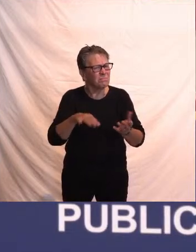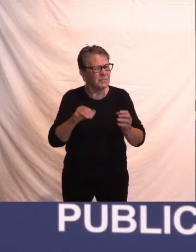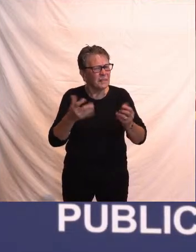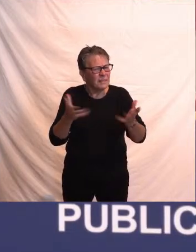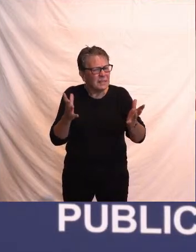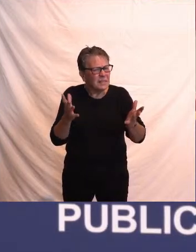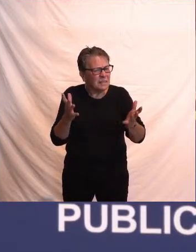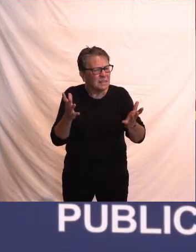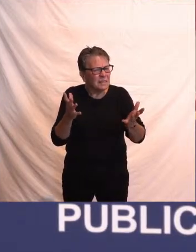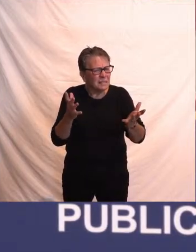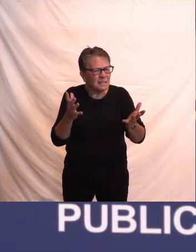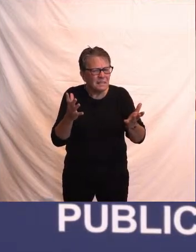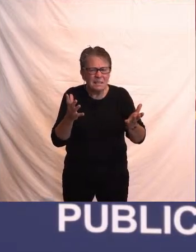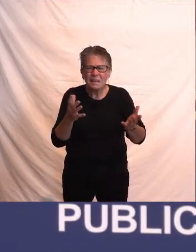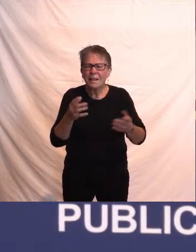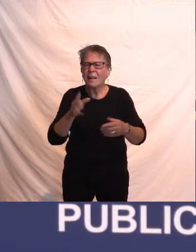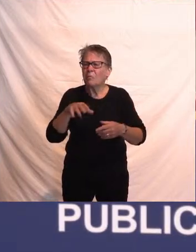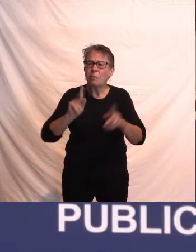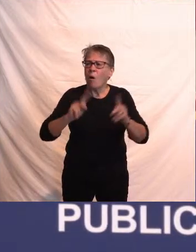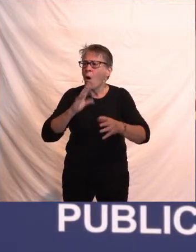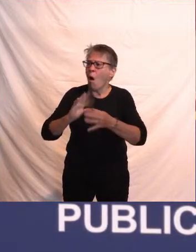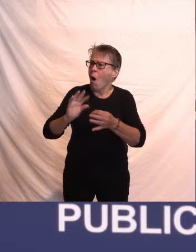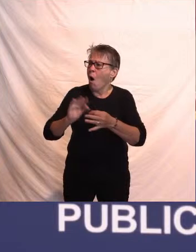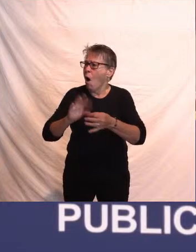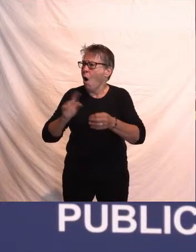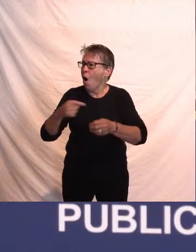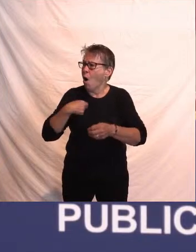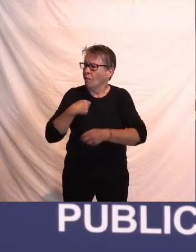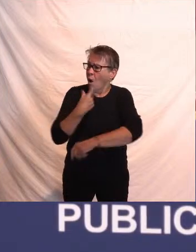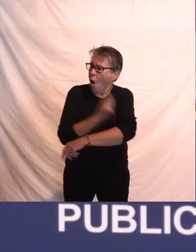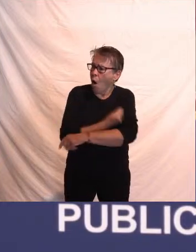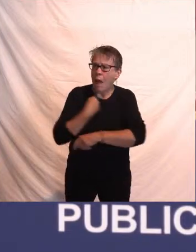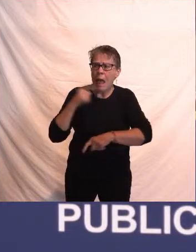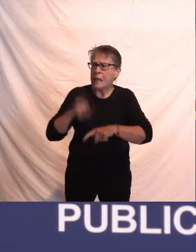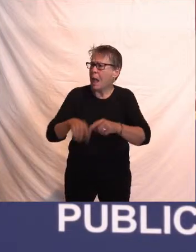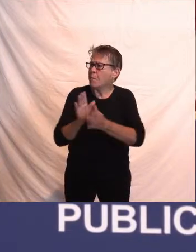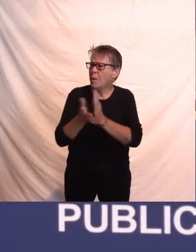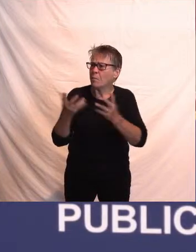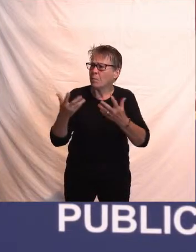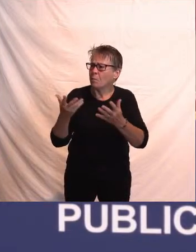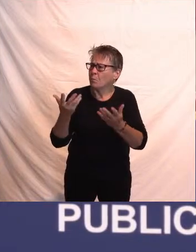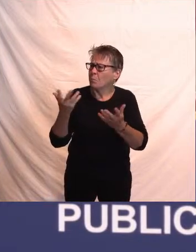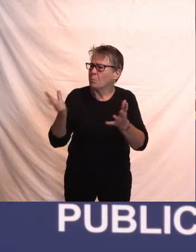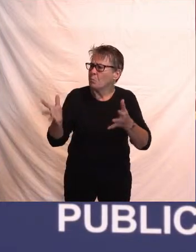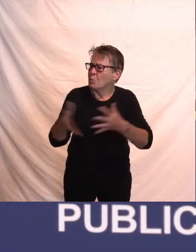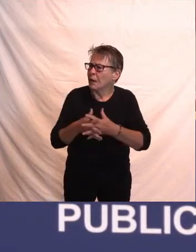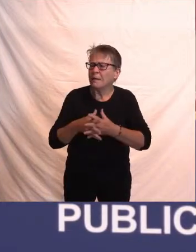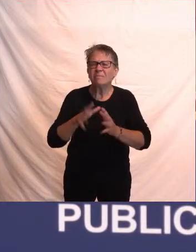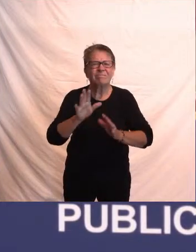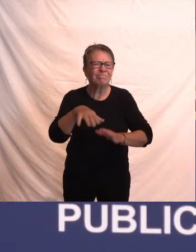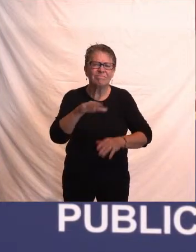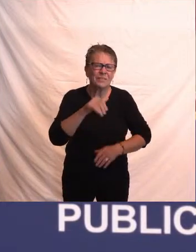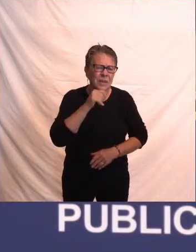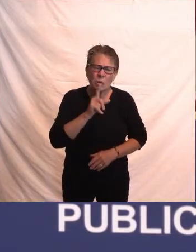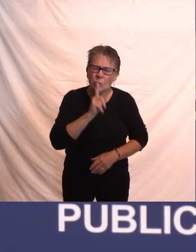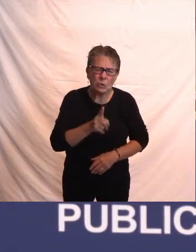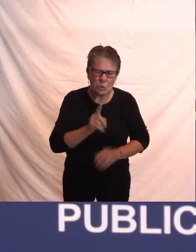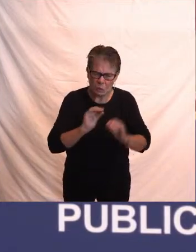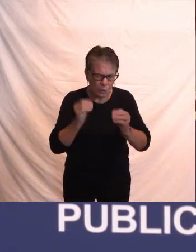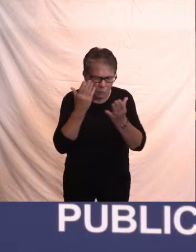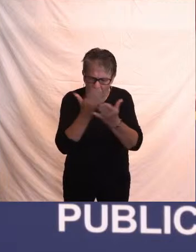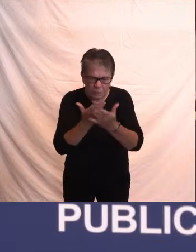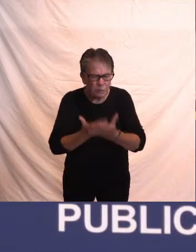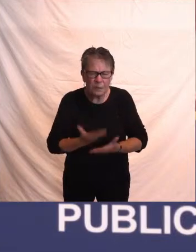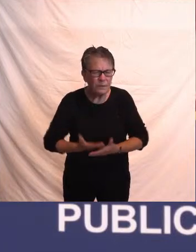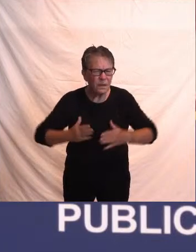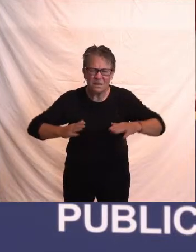vaccine. Healthcare providers should communicate the risks of COVID-19, the benefits of vaccination, and information on